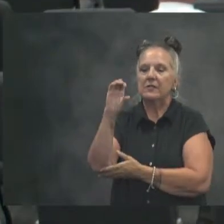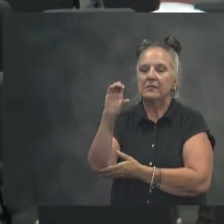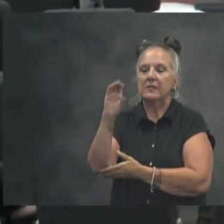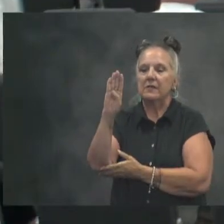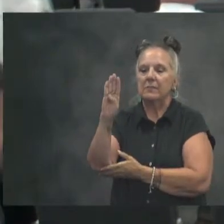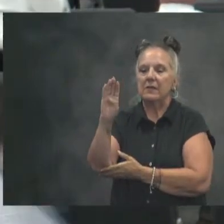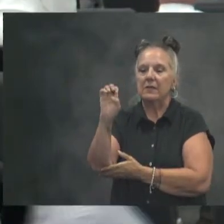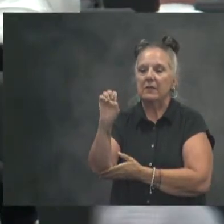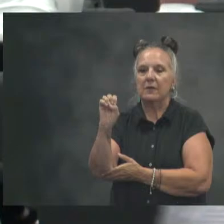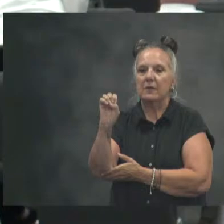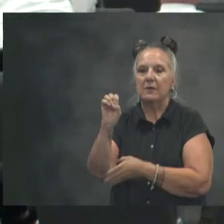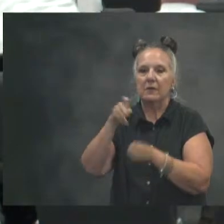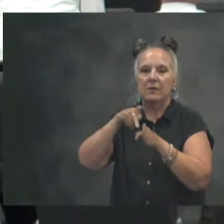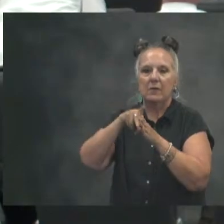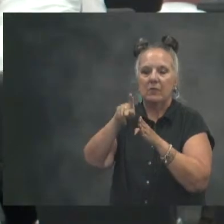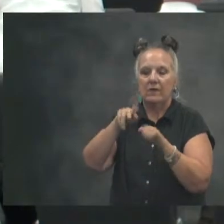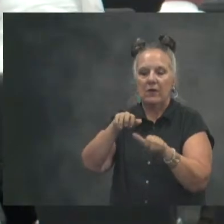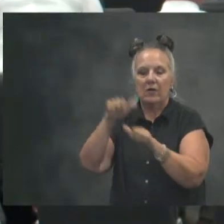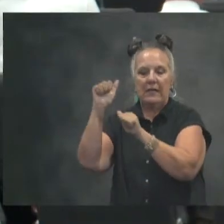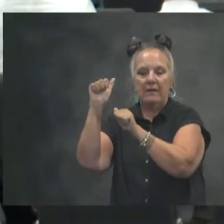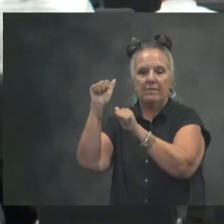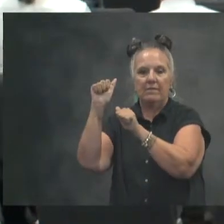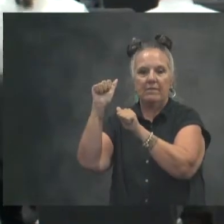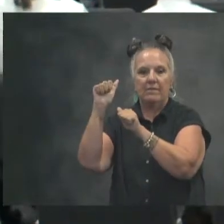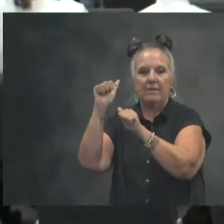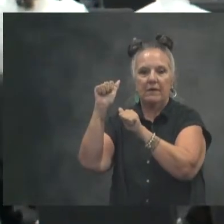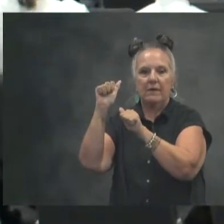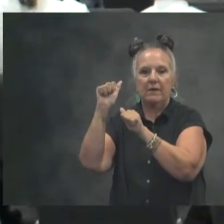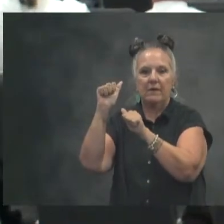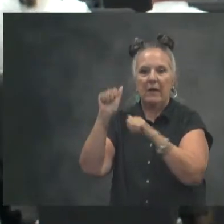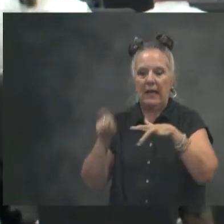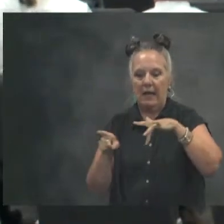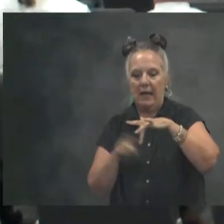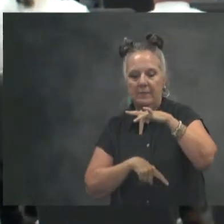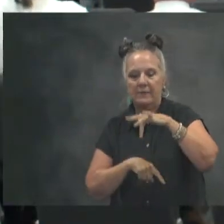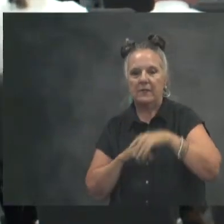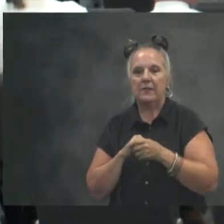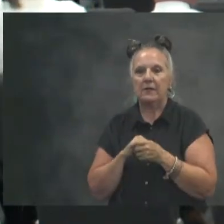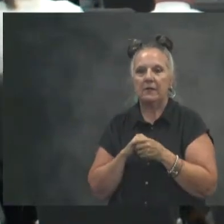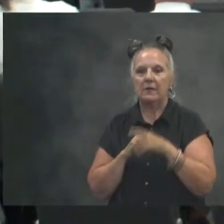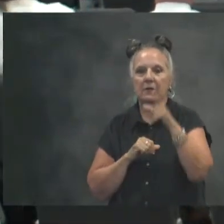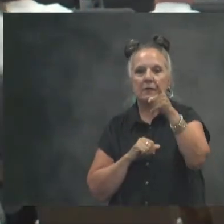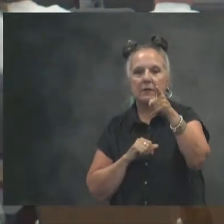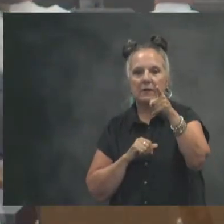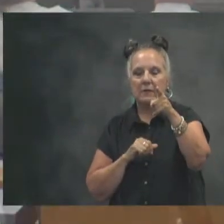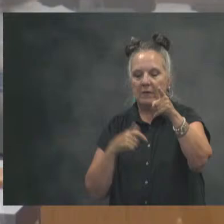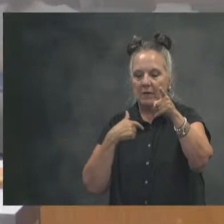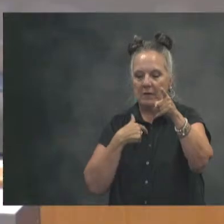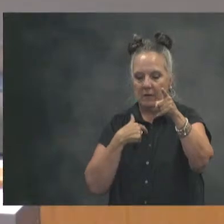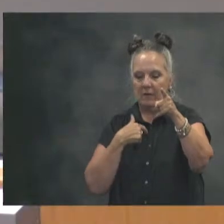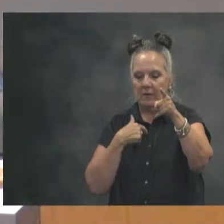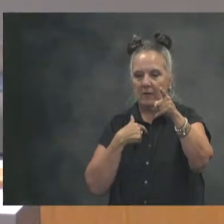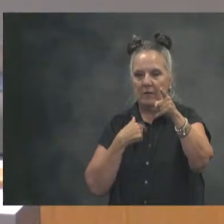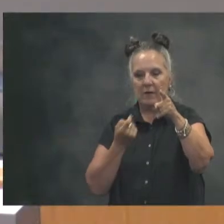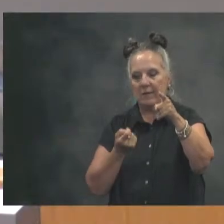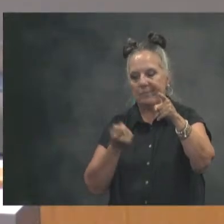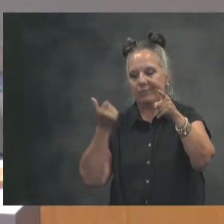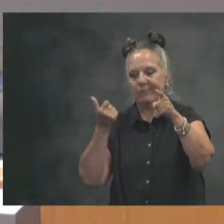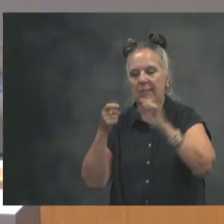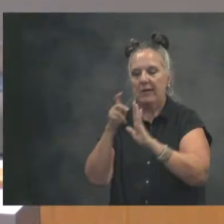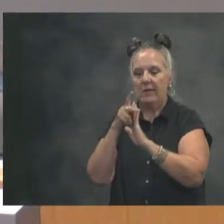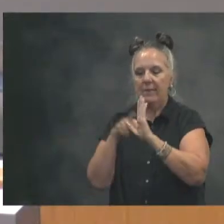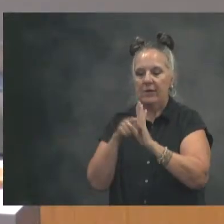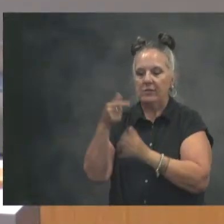GCBD, professional leaves and absences. Is there a motion? Madam President, I move to approve the first reading to rescind